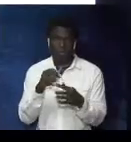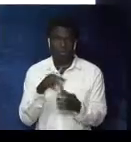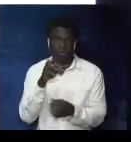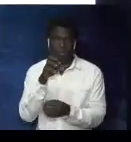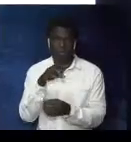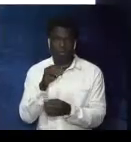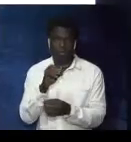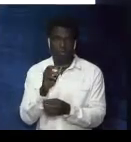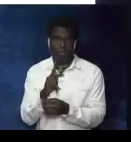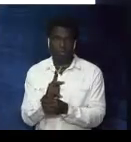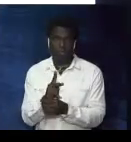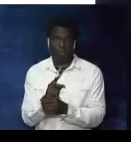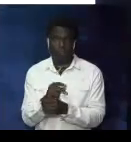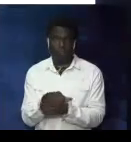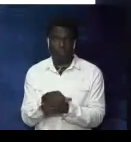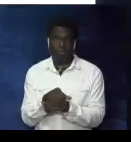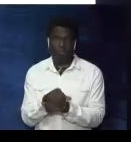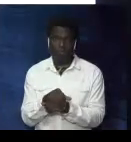by crook.